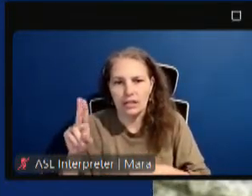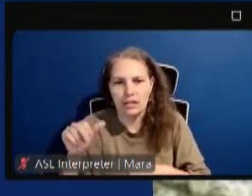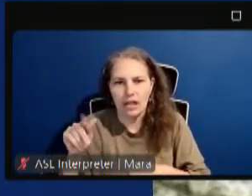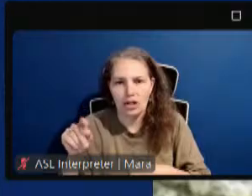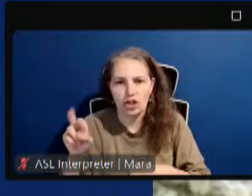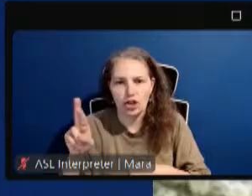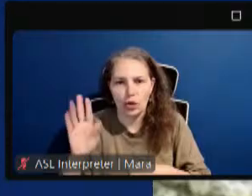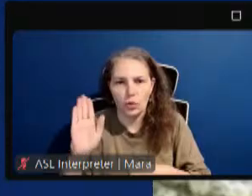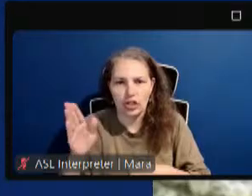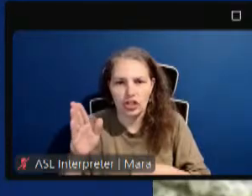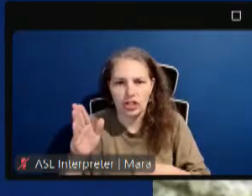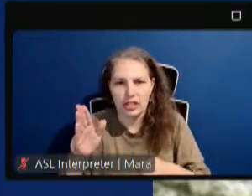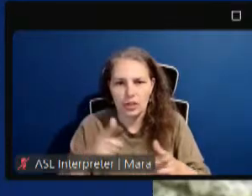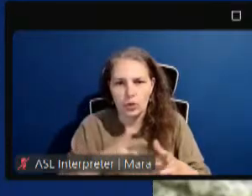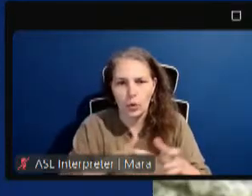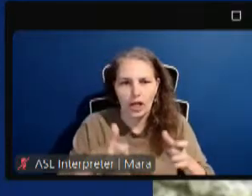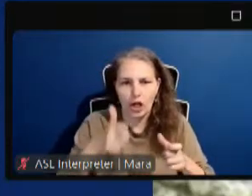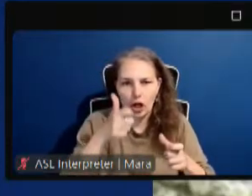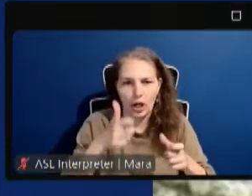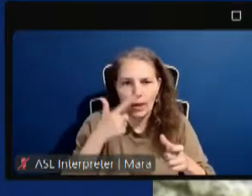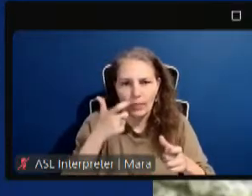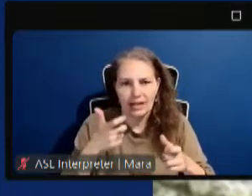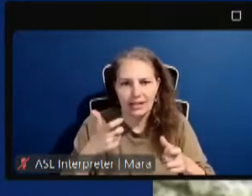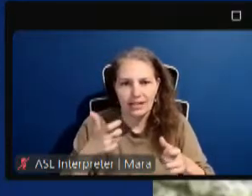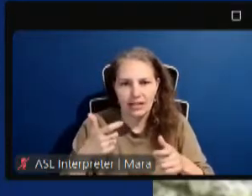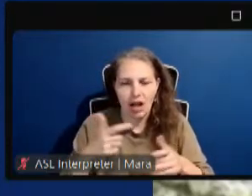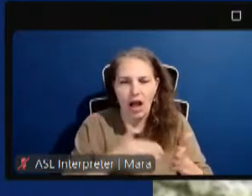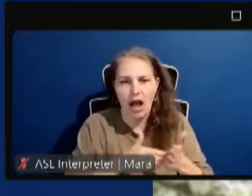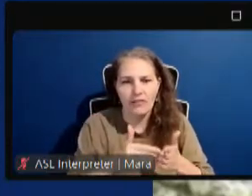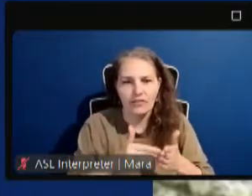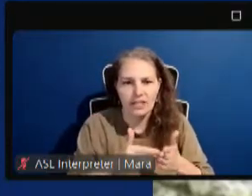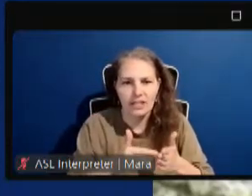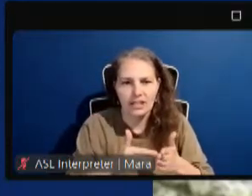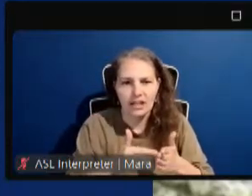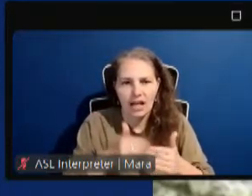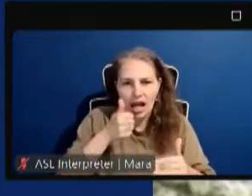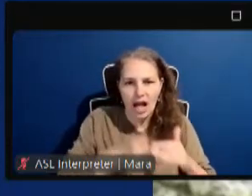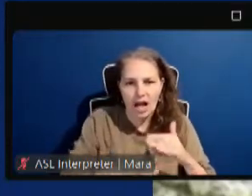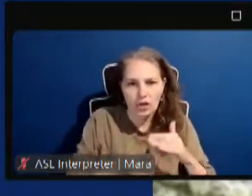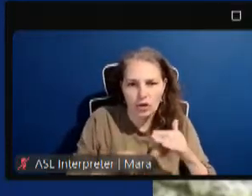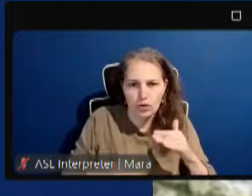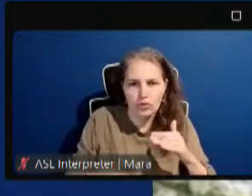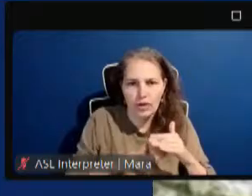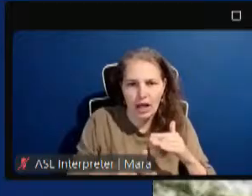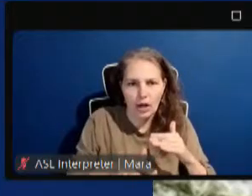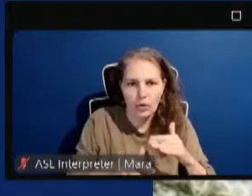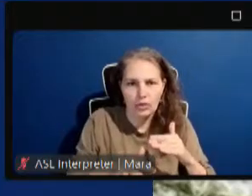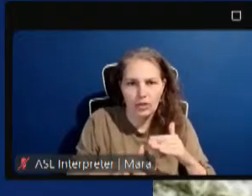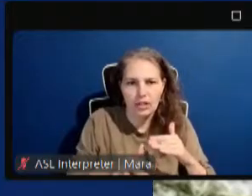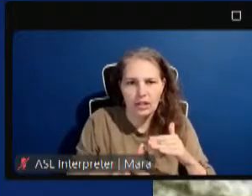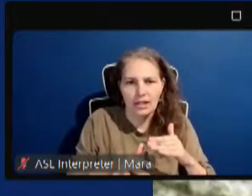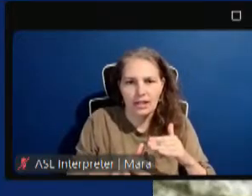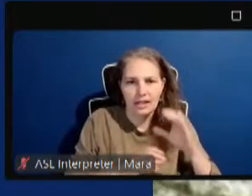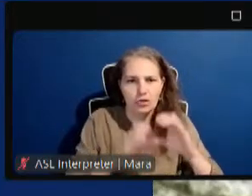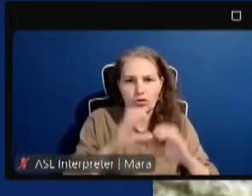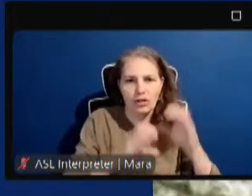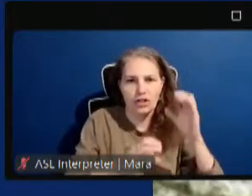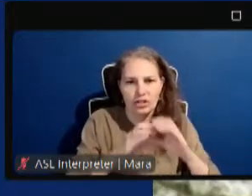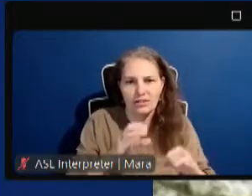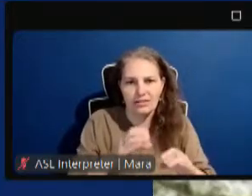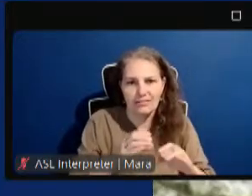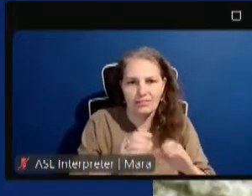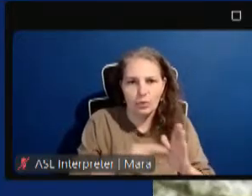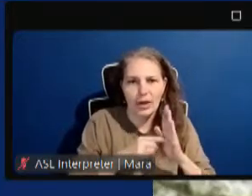undergrounding can take 2 to 4 years to construct. So right now, we're just in the midst of putting together all those detailed plans, but more to